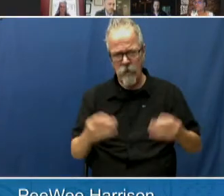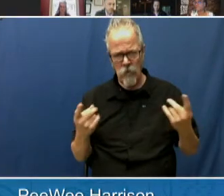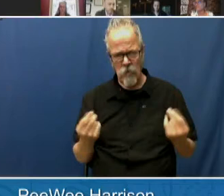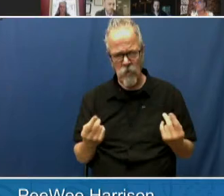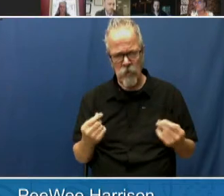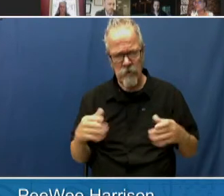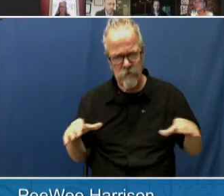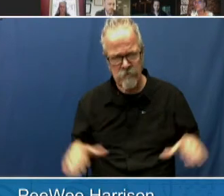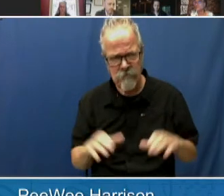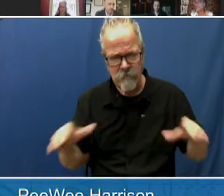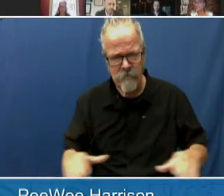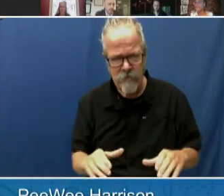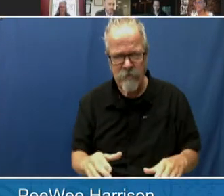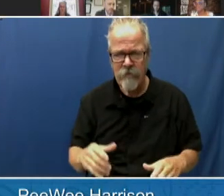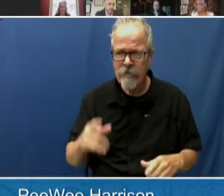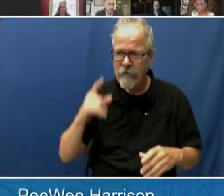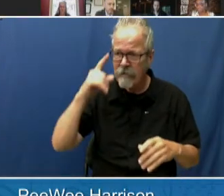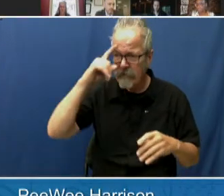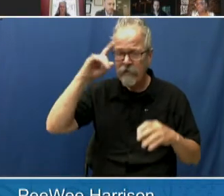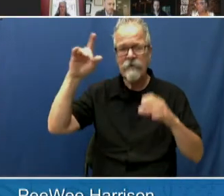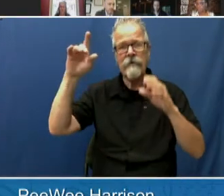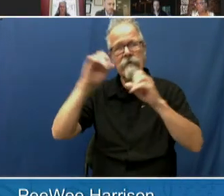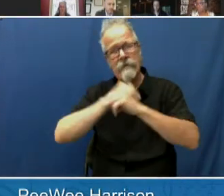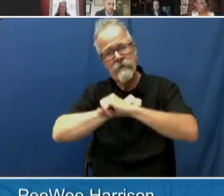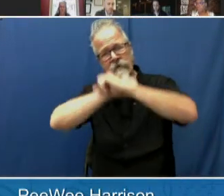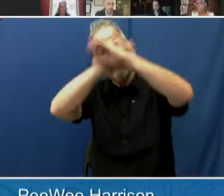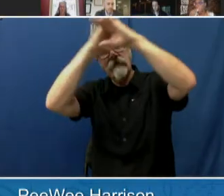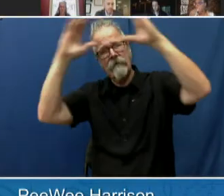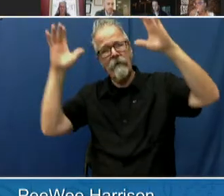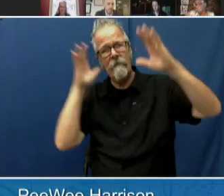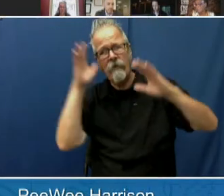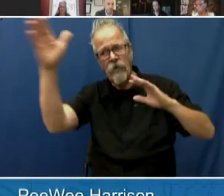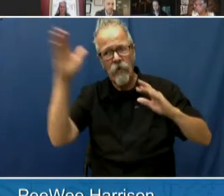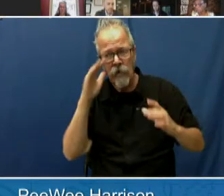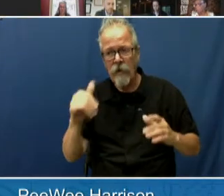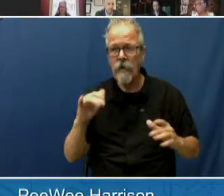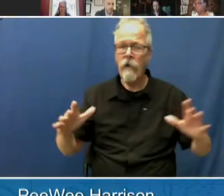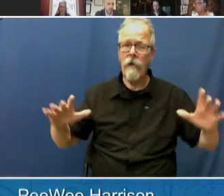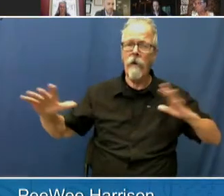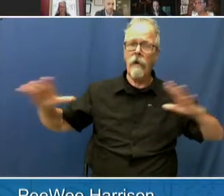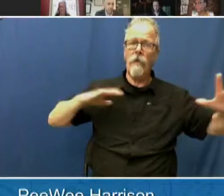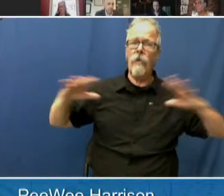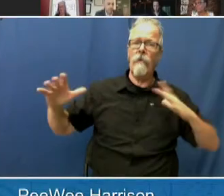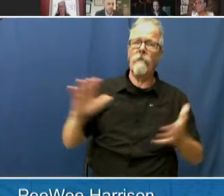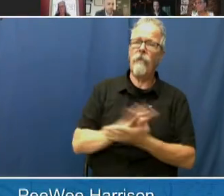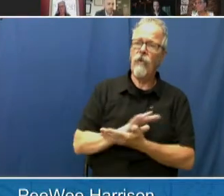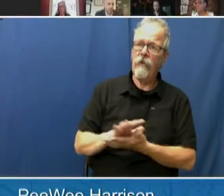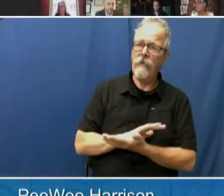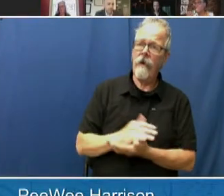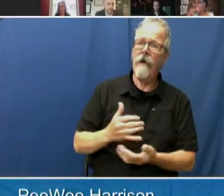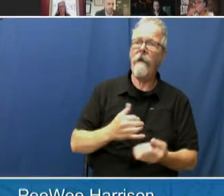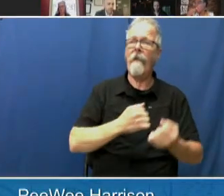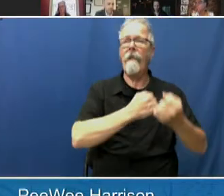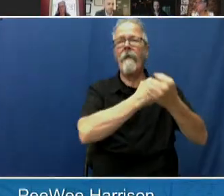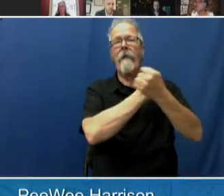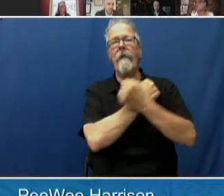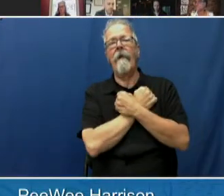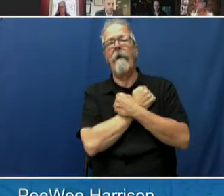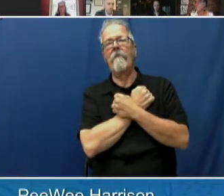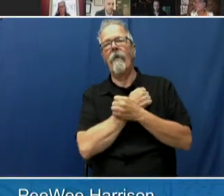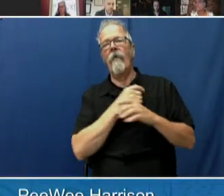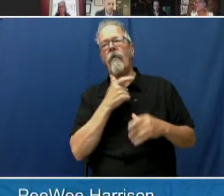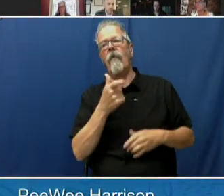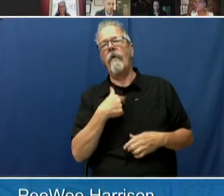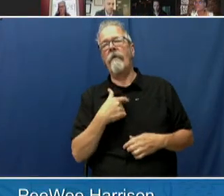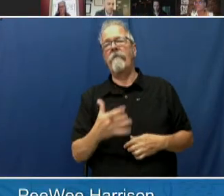think Hollywood has kind of facaded love as an emotion and not a verb. They think it's something that we feel,